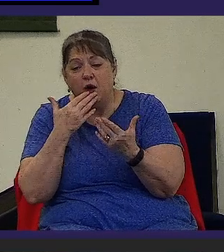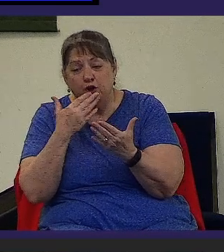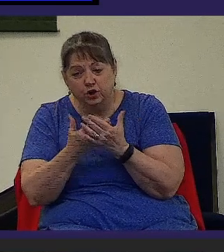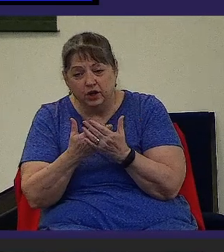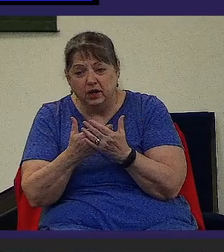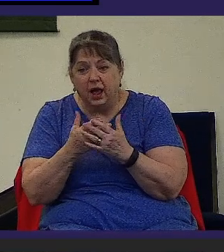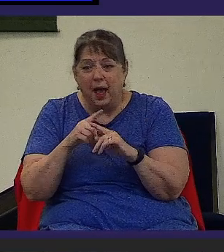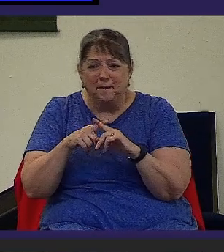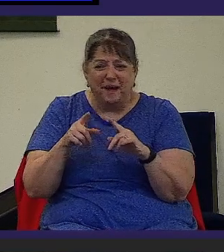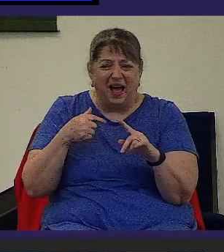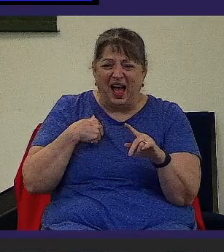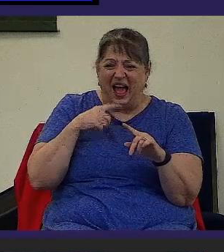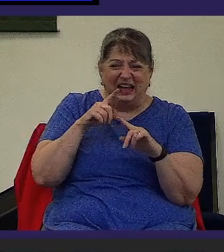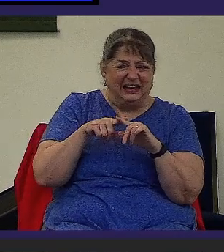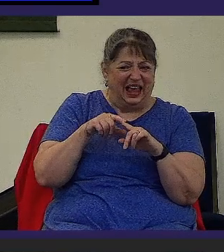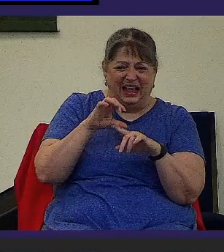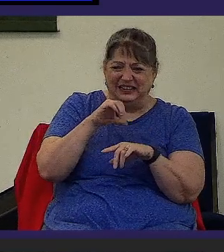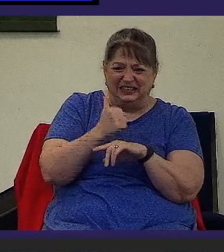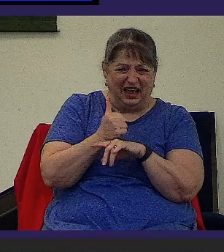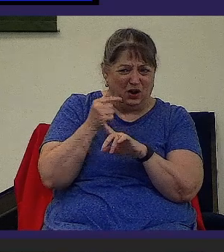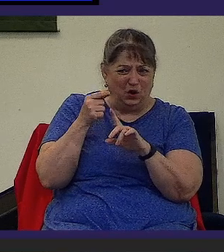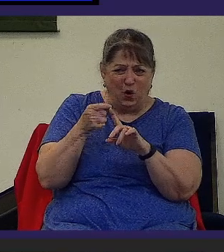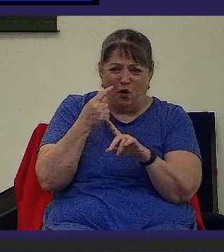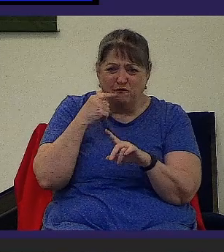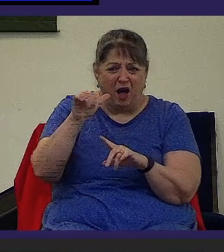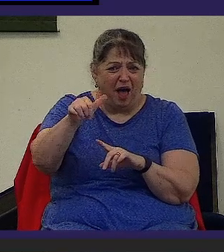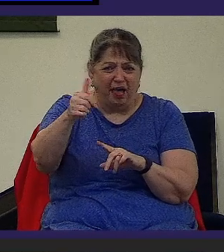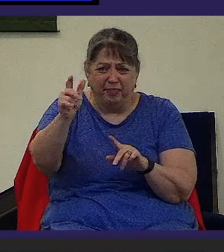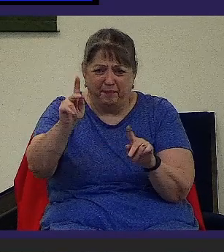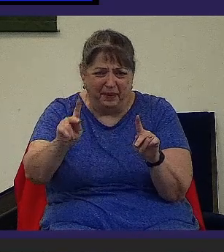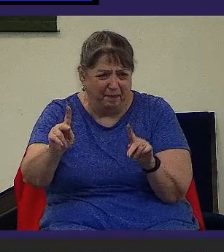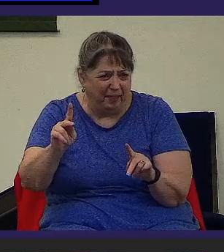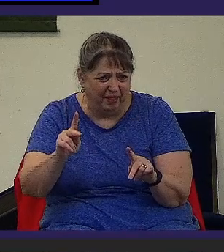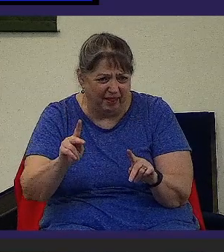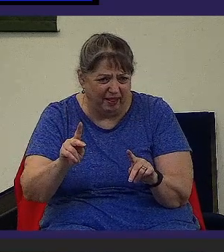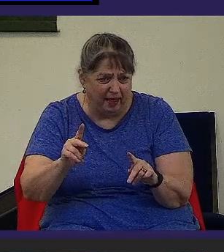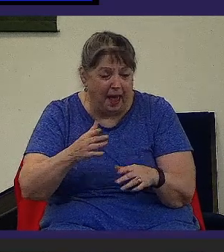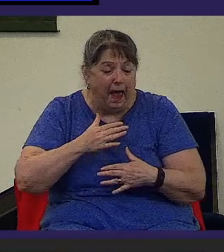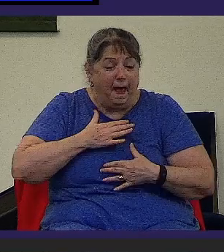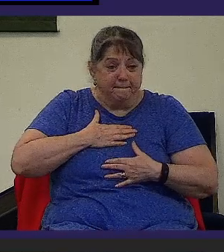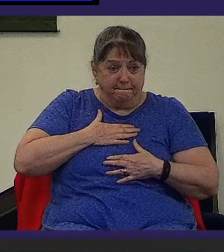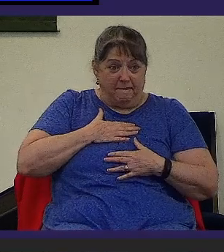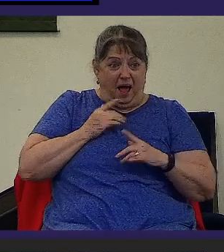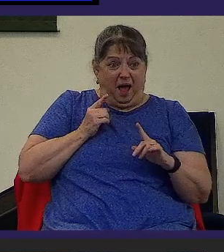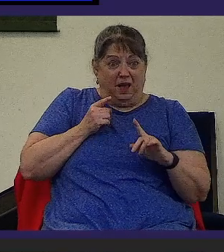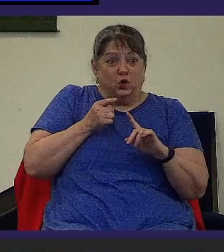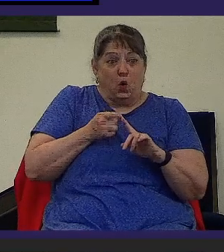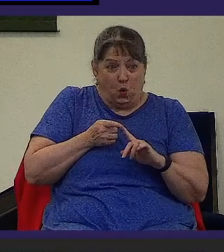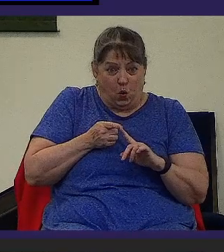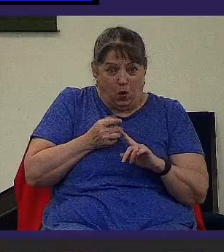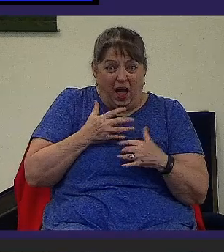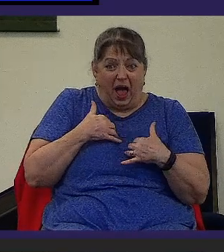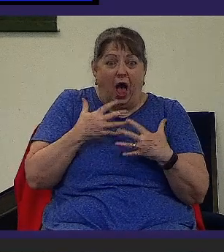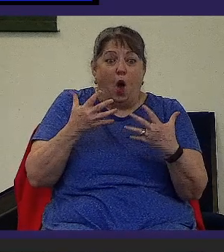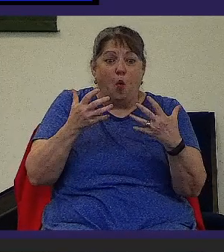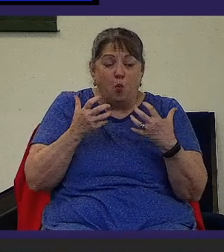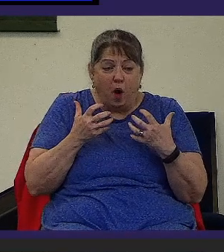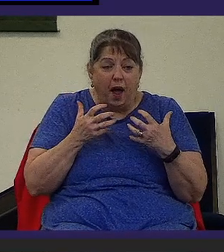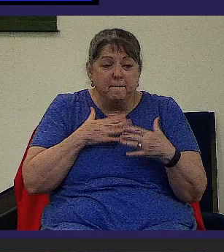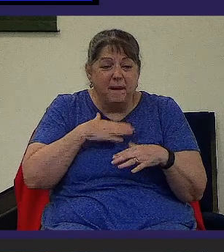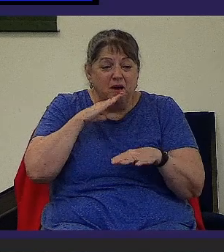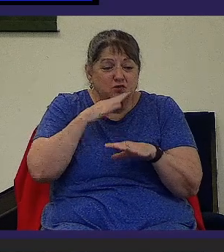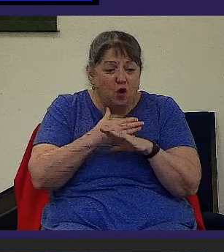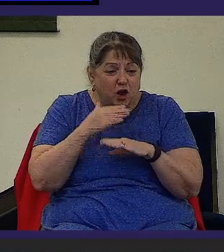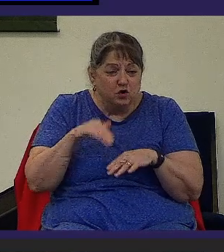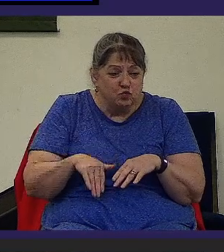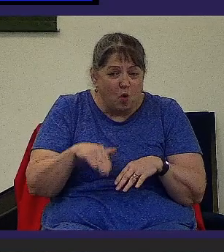we can't have a goal for them you know we could say you know my goal is for my my daughter to be a dynamic christian